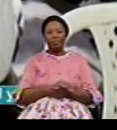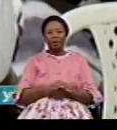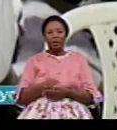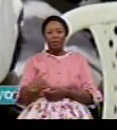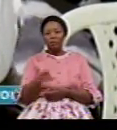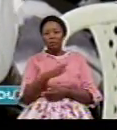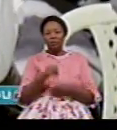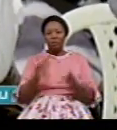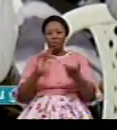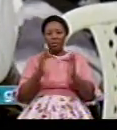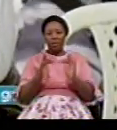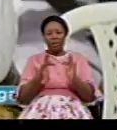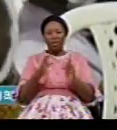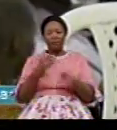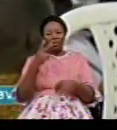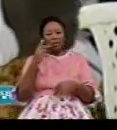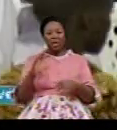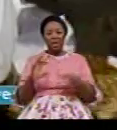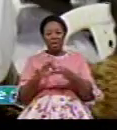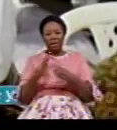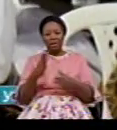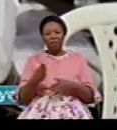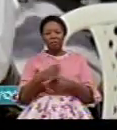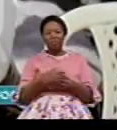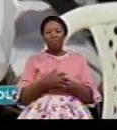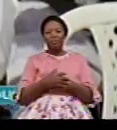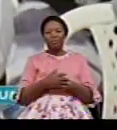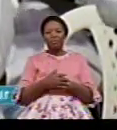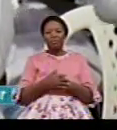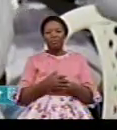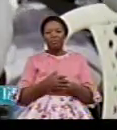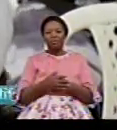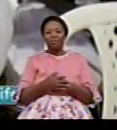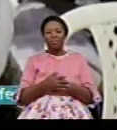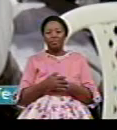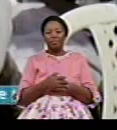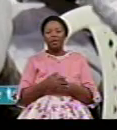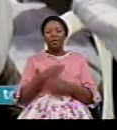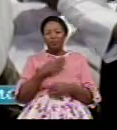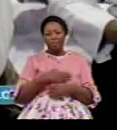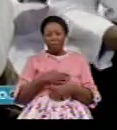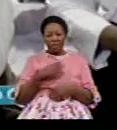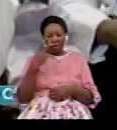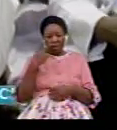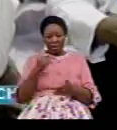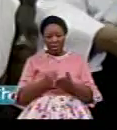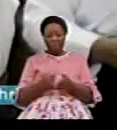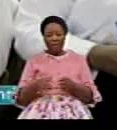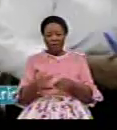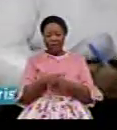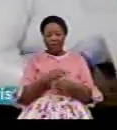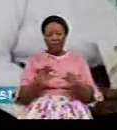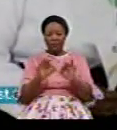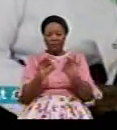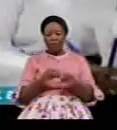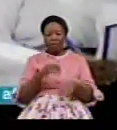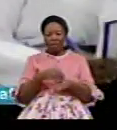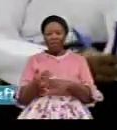you see a link there over my problem. Your screen. Say amen to that which you are expecting it.